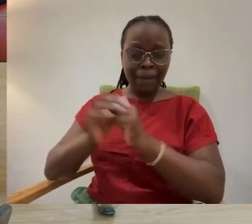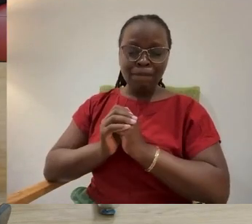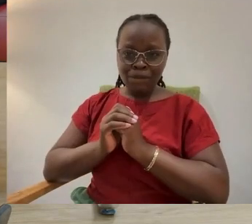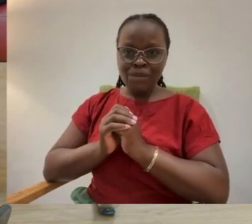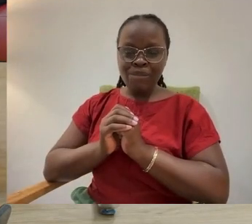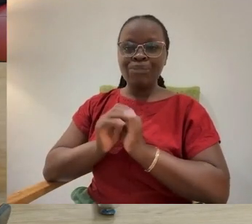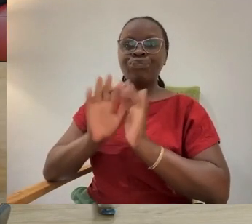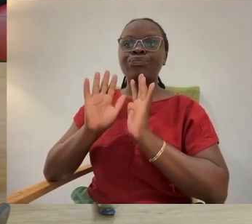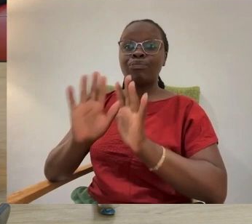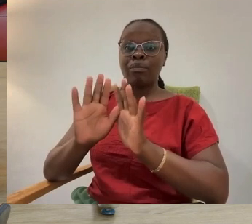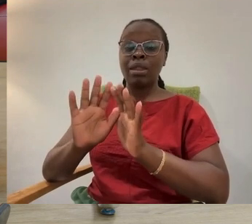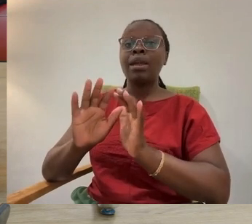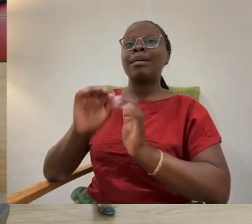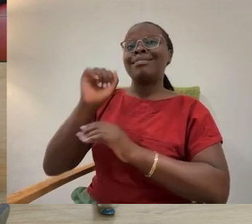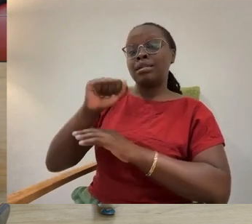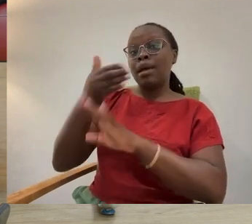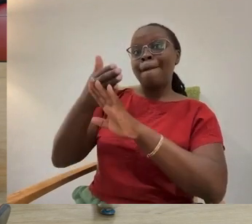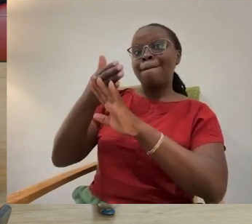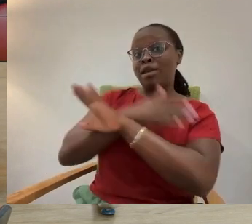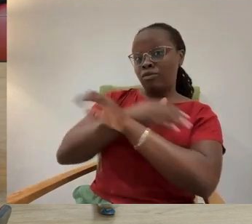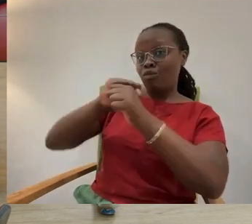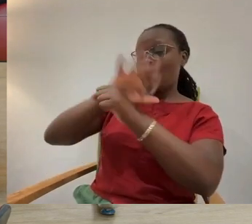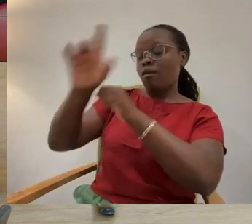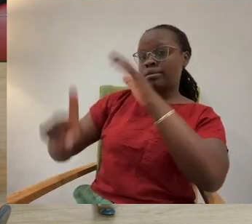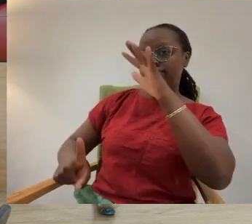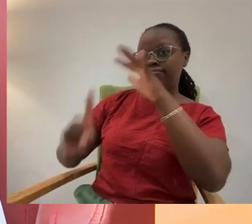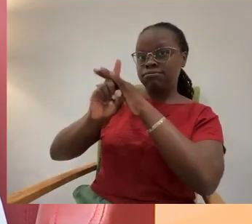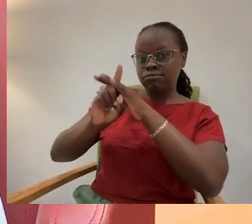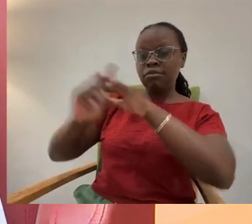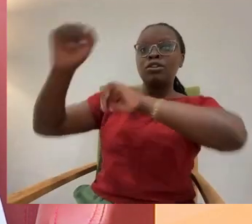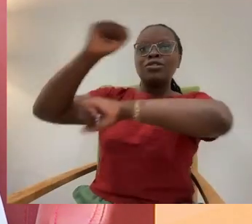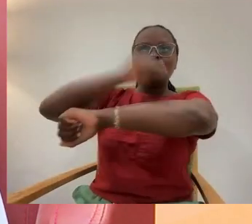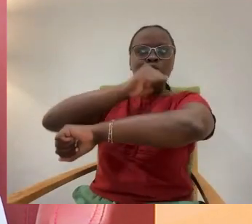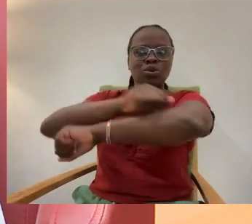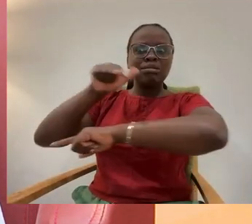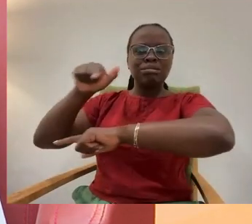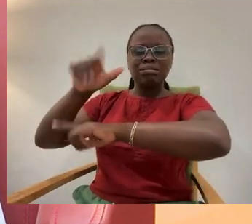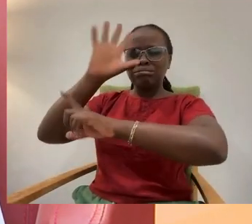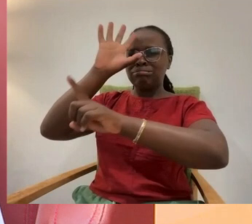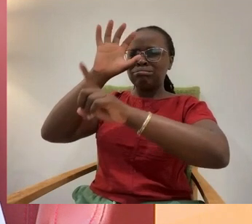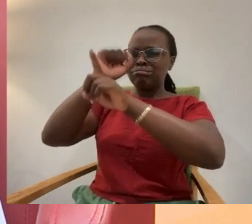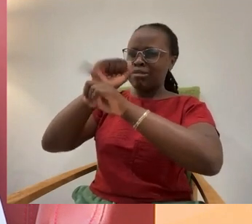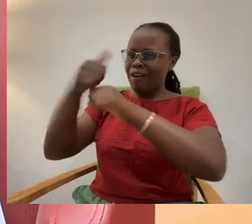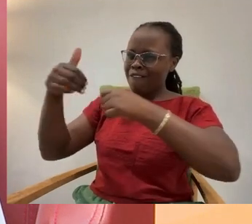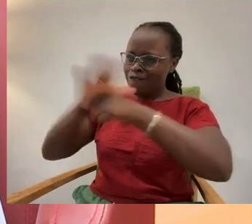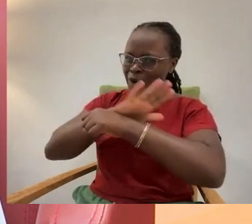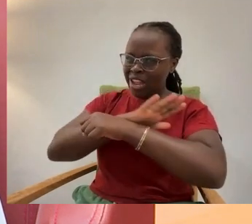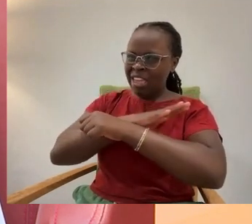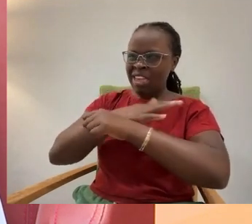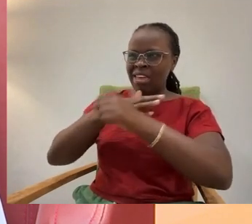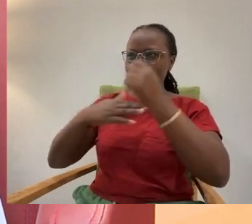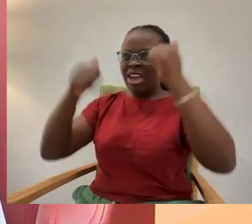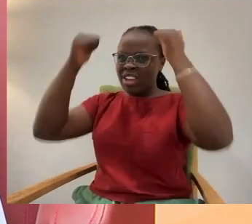I think before COVID-19, schools were not embracing education technology